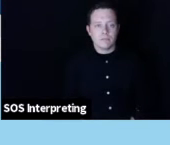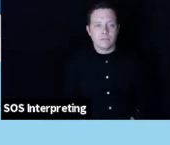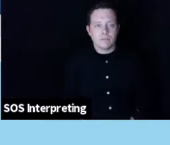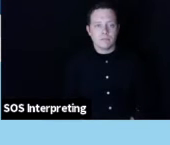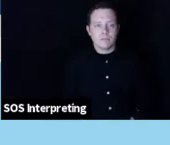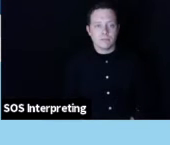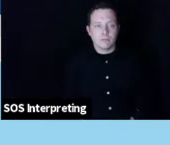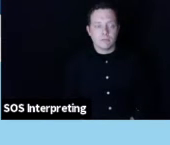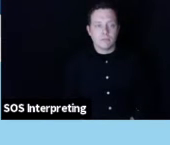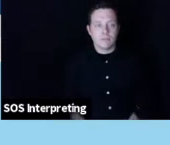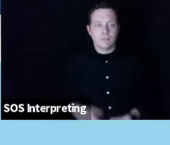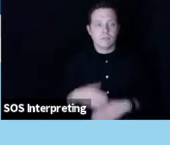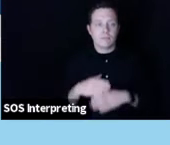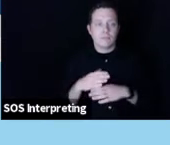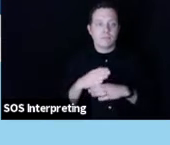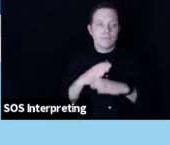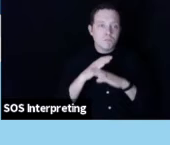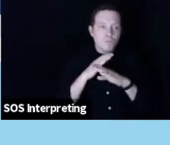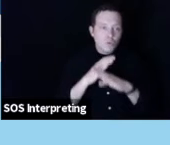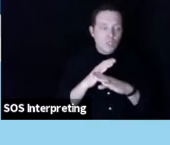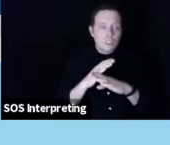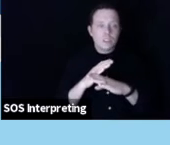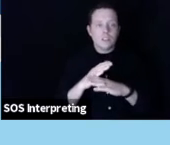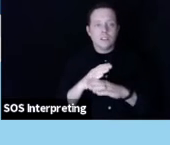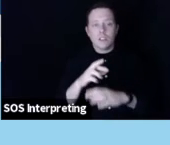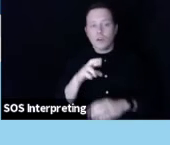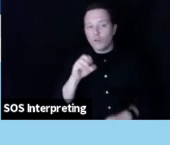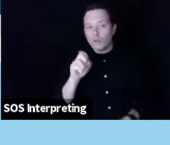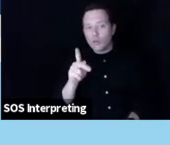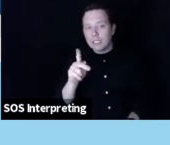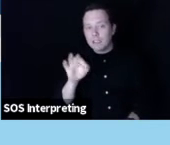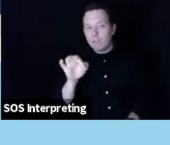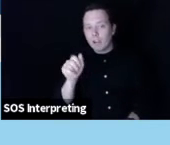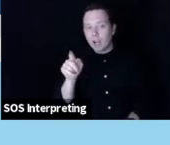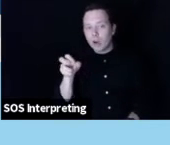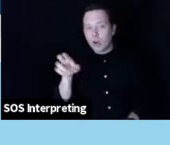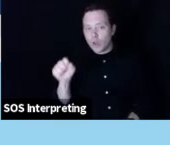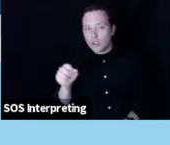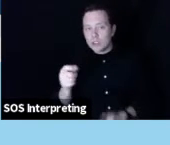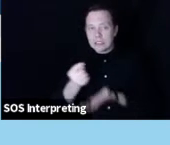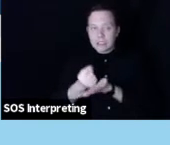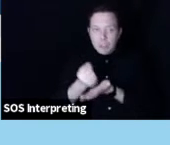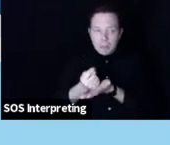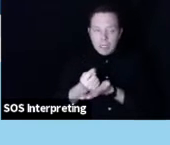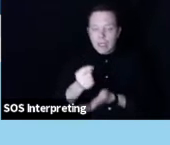prevention, risk factors, treatments and therapies, and a lot of